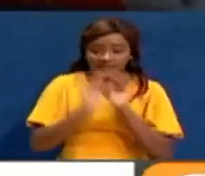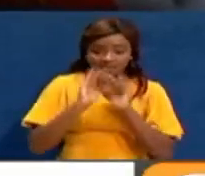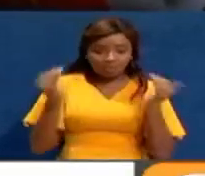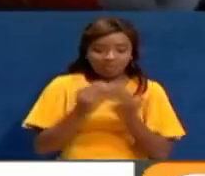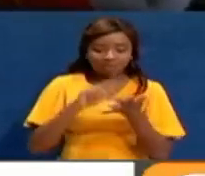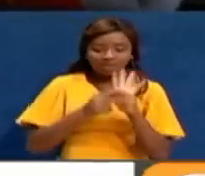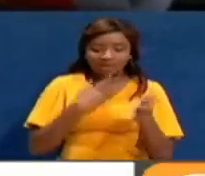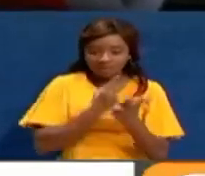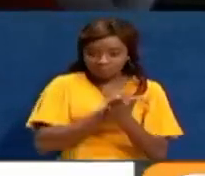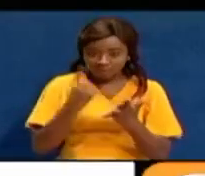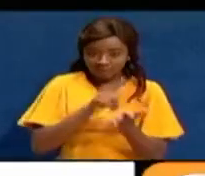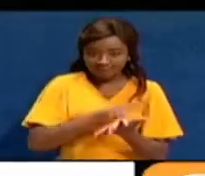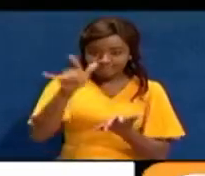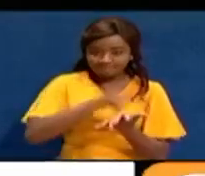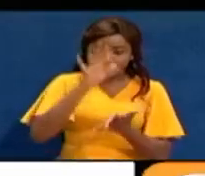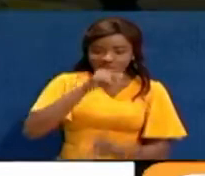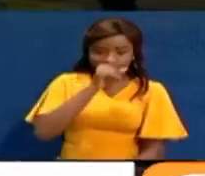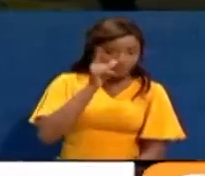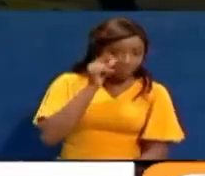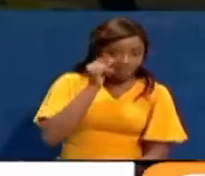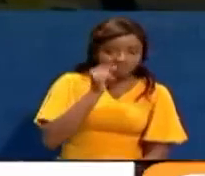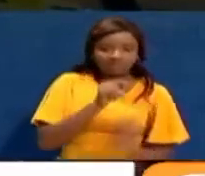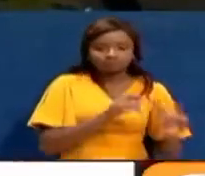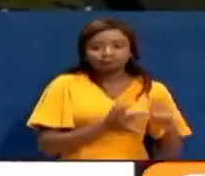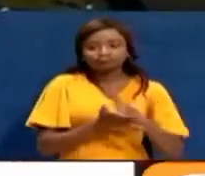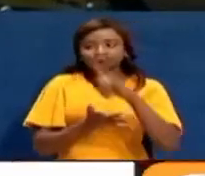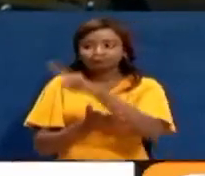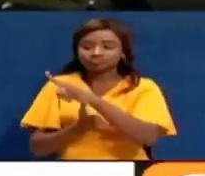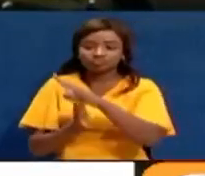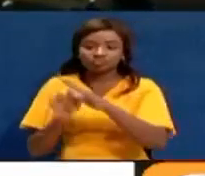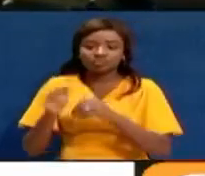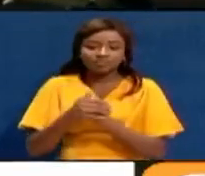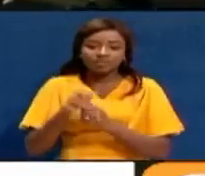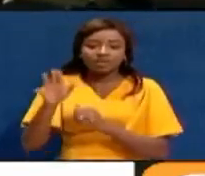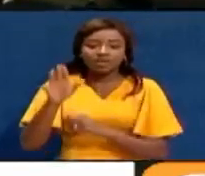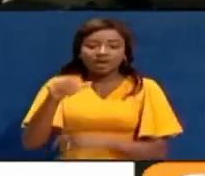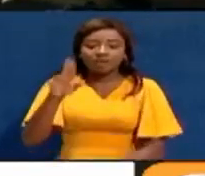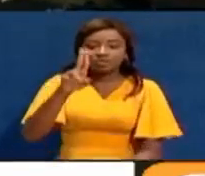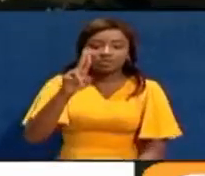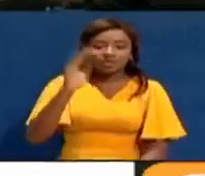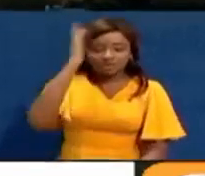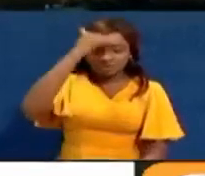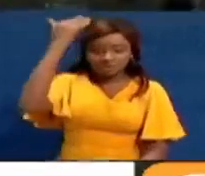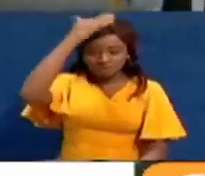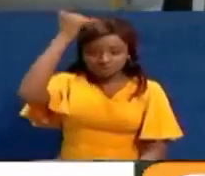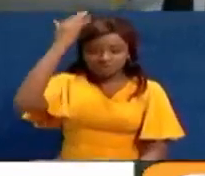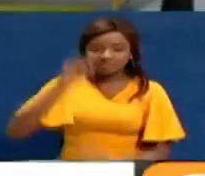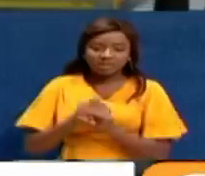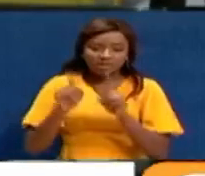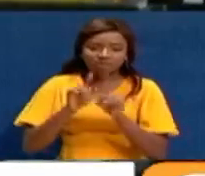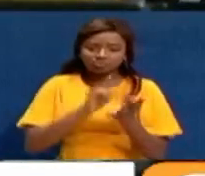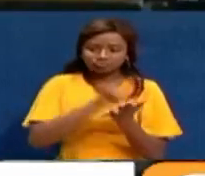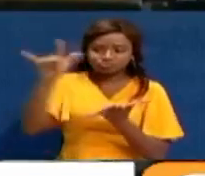weekly flight from Mombasa, ferrying mostly tropical fish to Saraja International Airport in the UAE and gradually increase frequencies